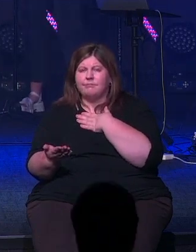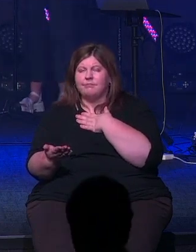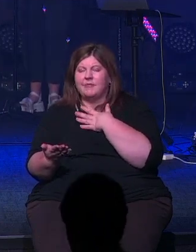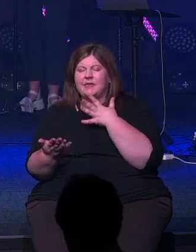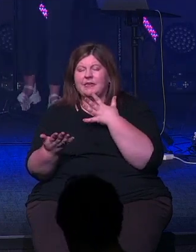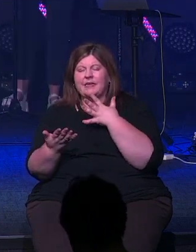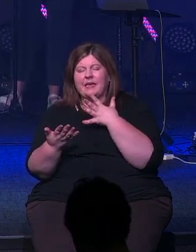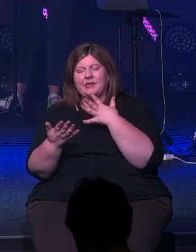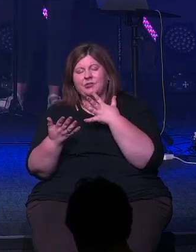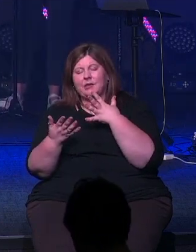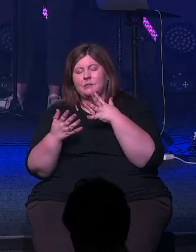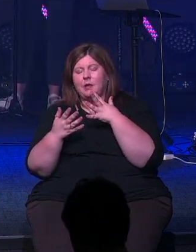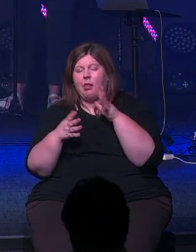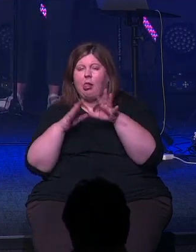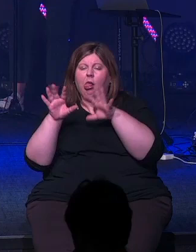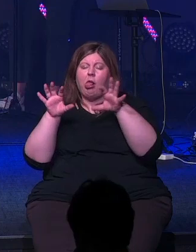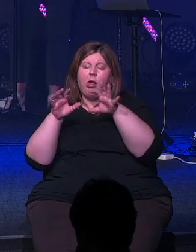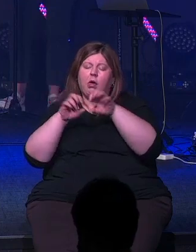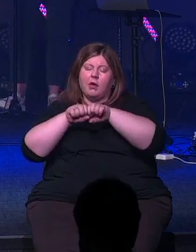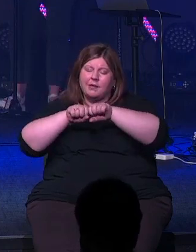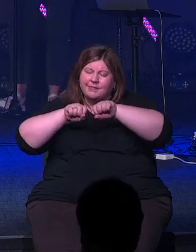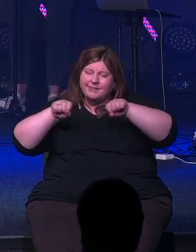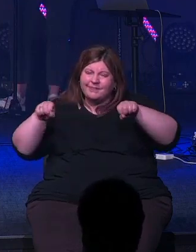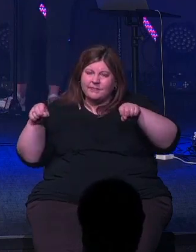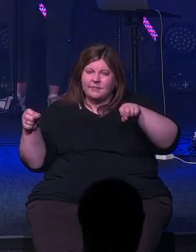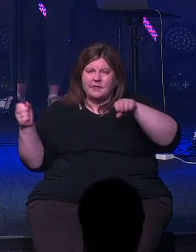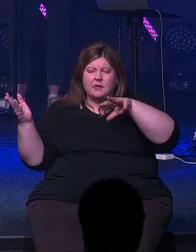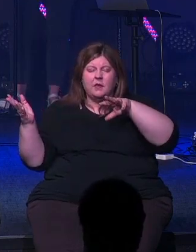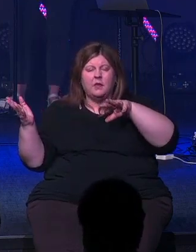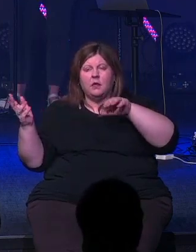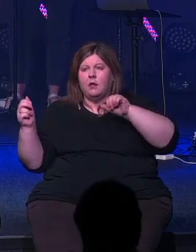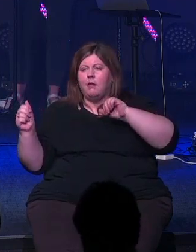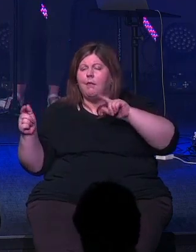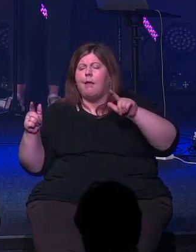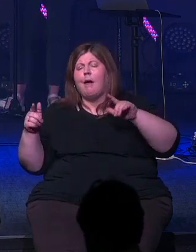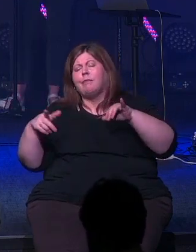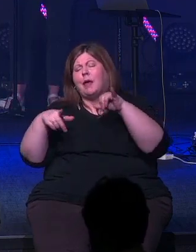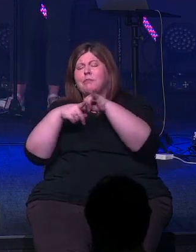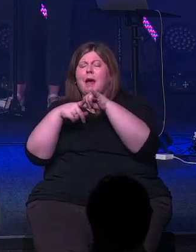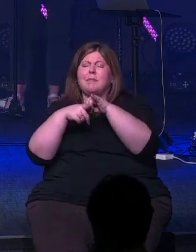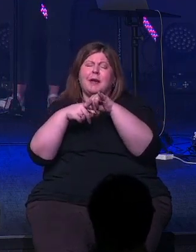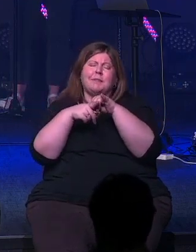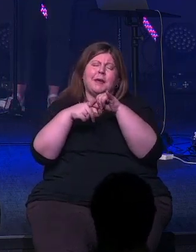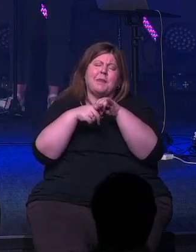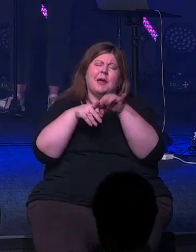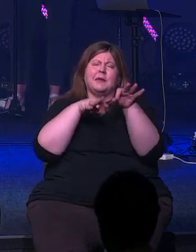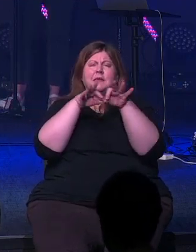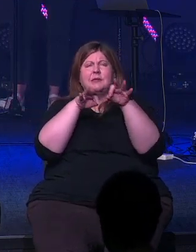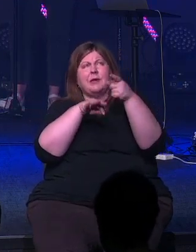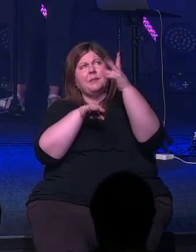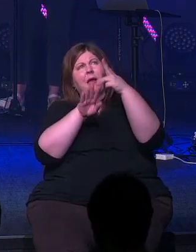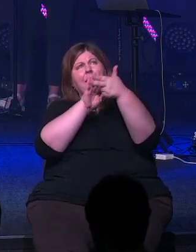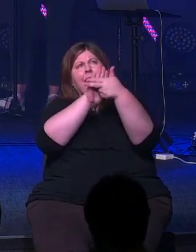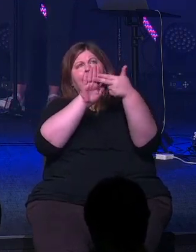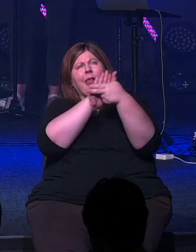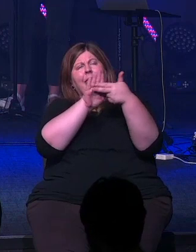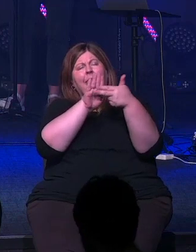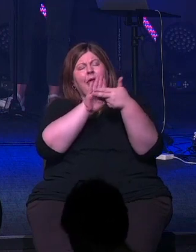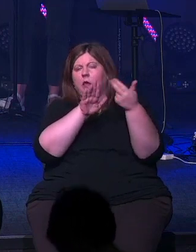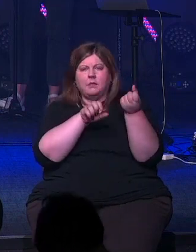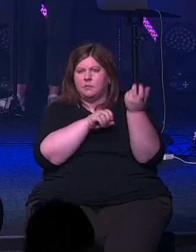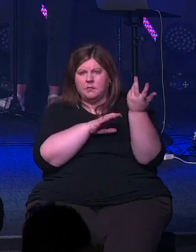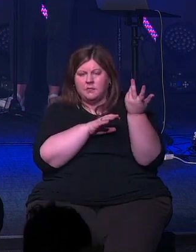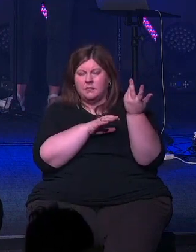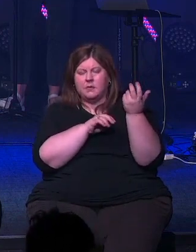so much. It takes away all the big words we use to describe God, everything we